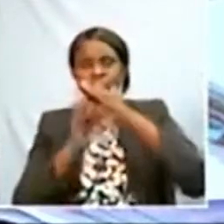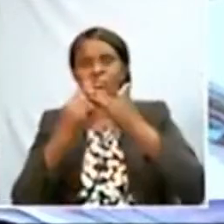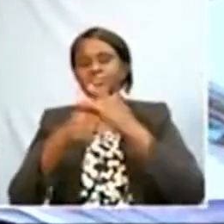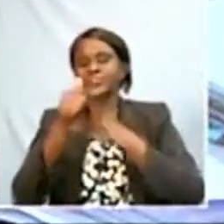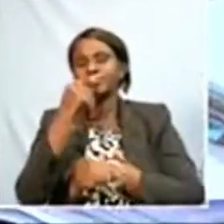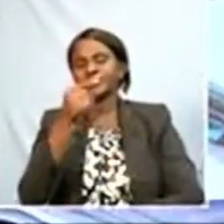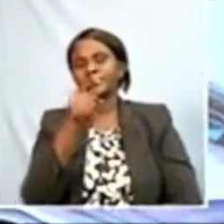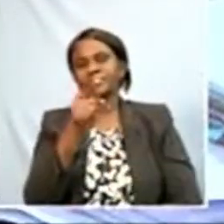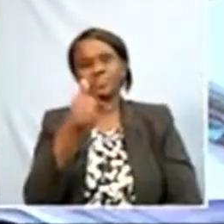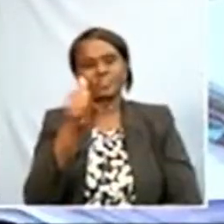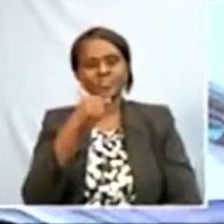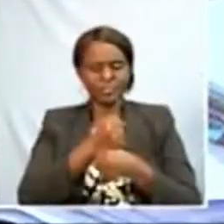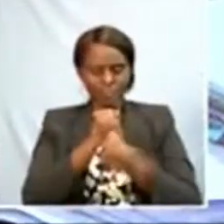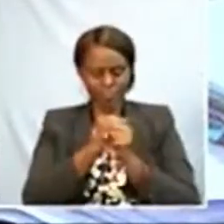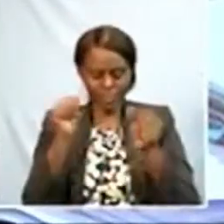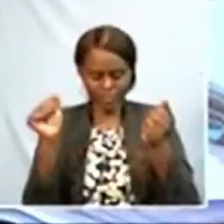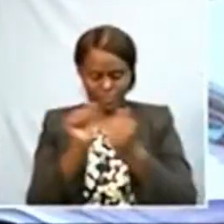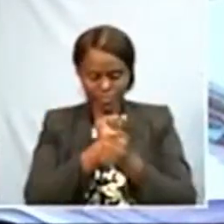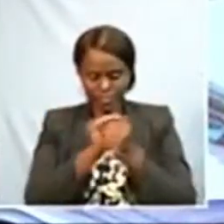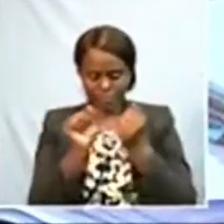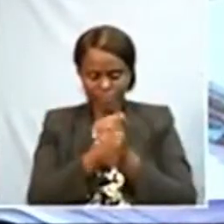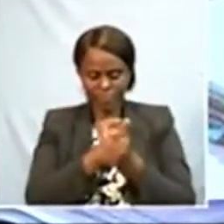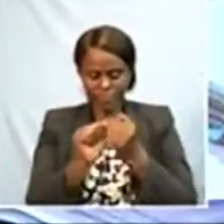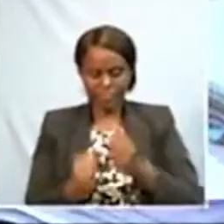saying. You are causing damage.